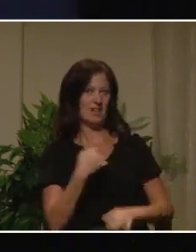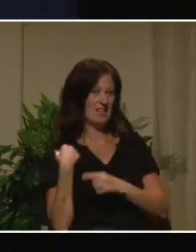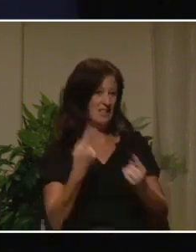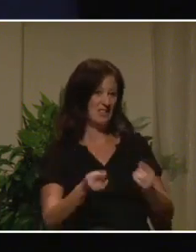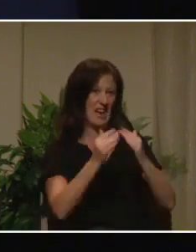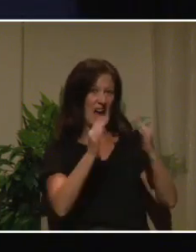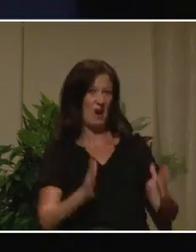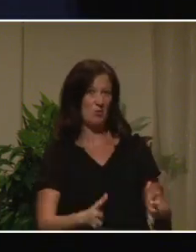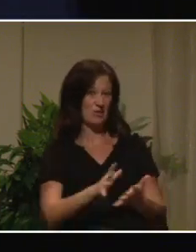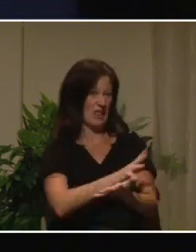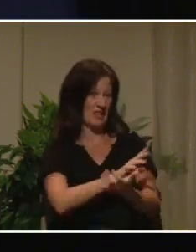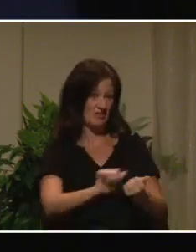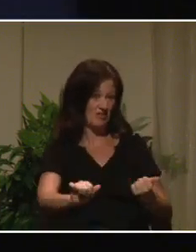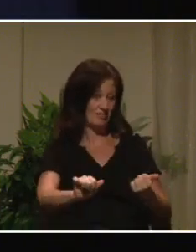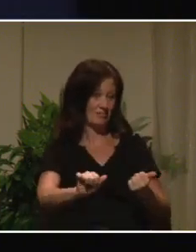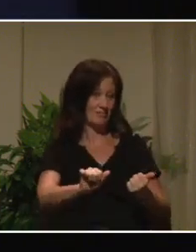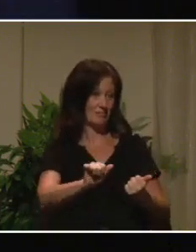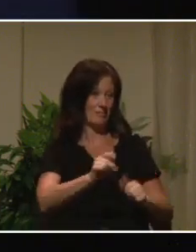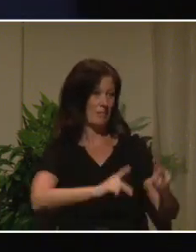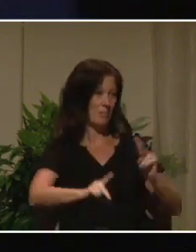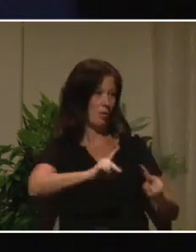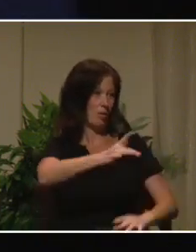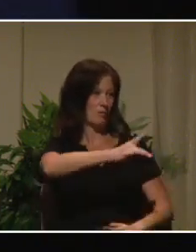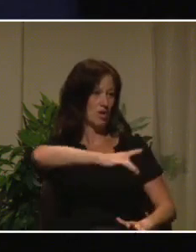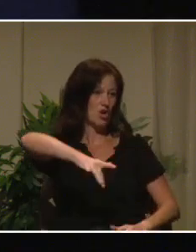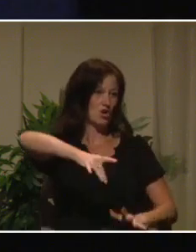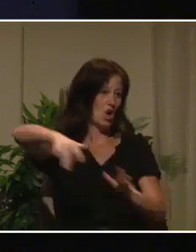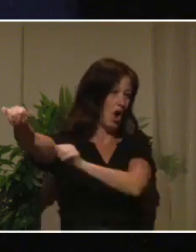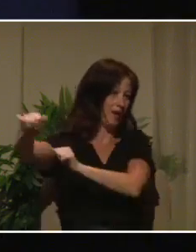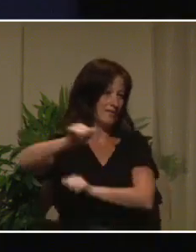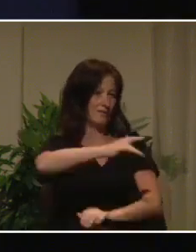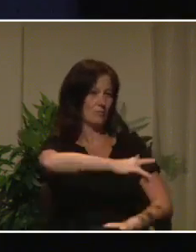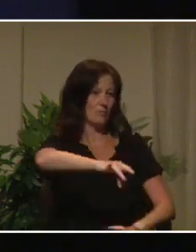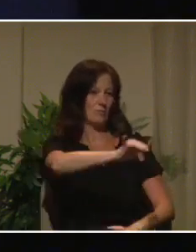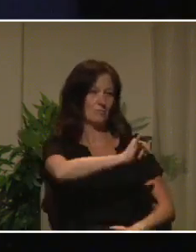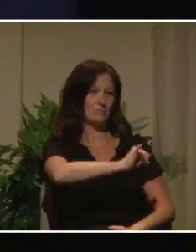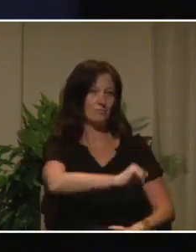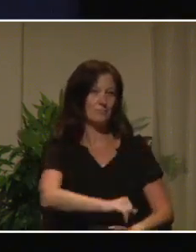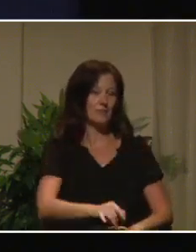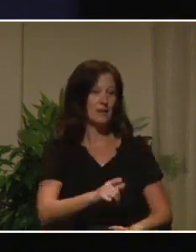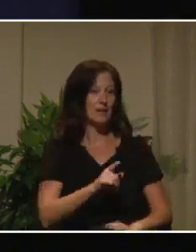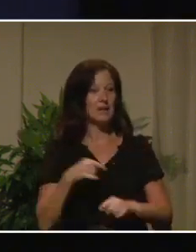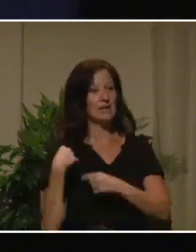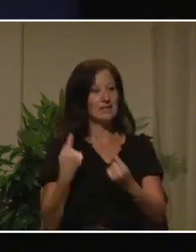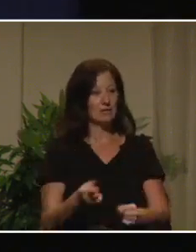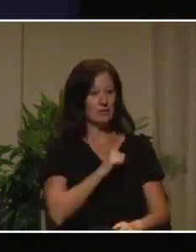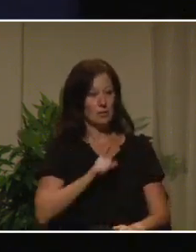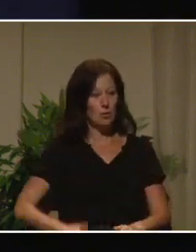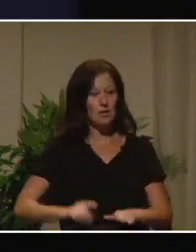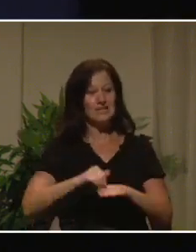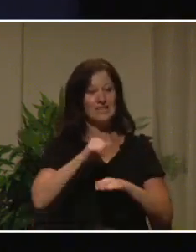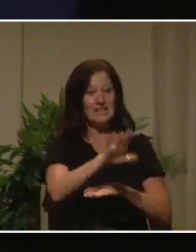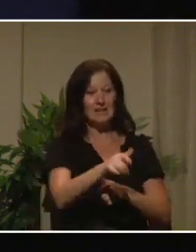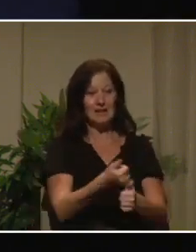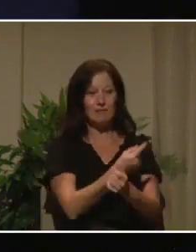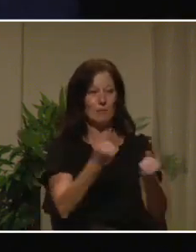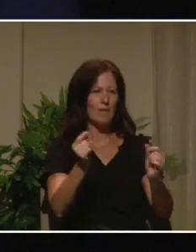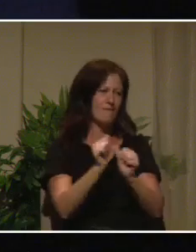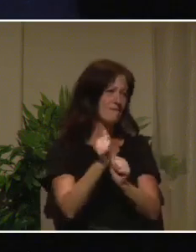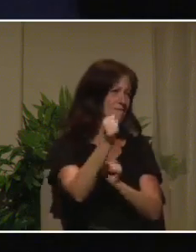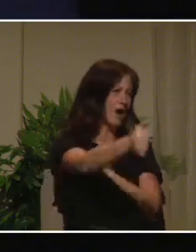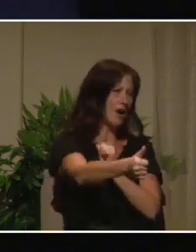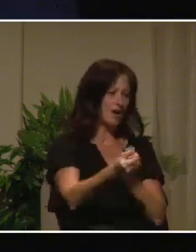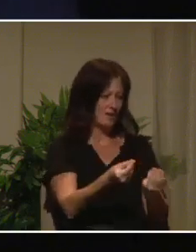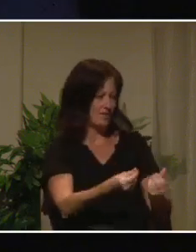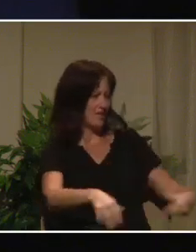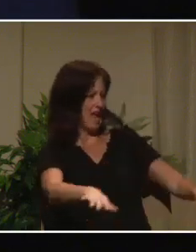and ravaged, until the Lord has sent everyone far away and the land is utterly forsaken, and